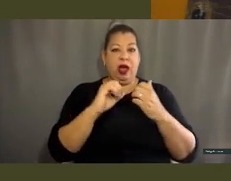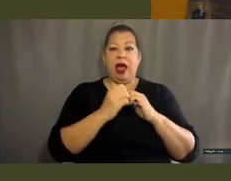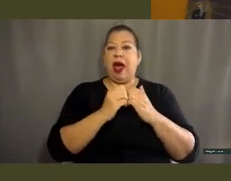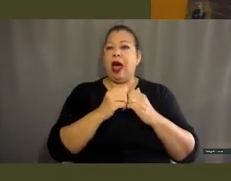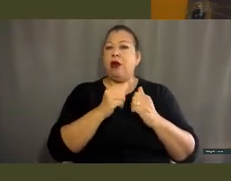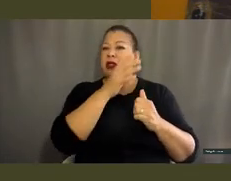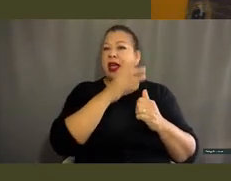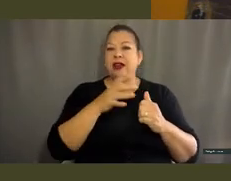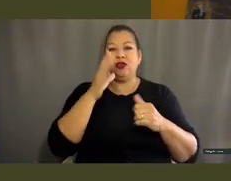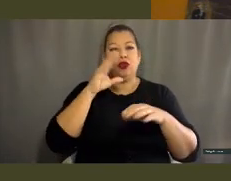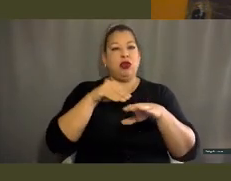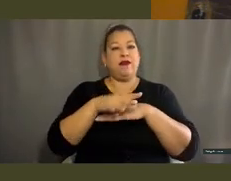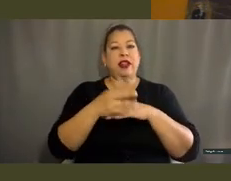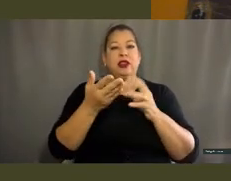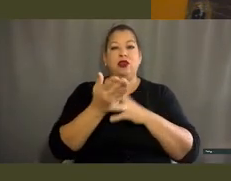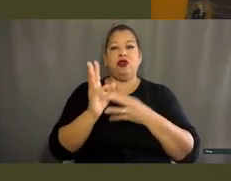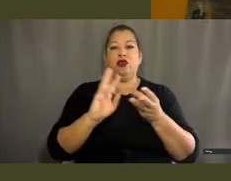affected by climate change?